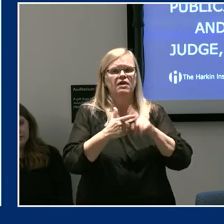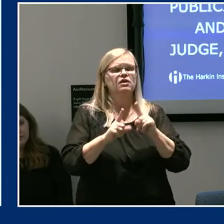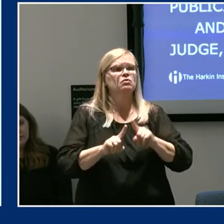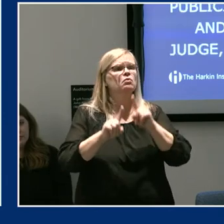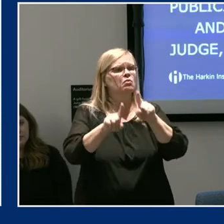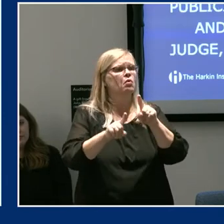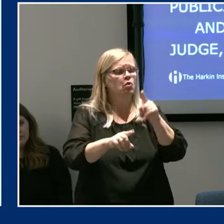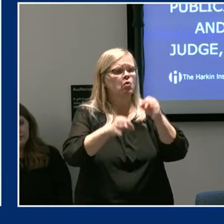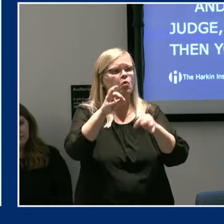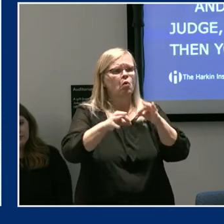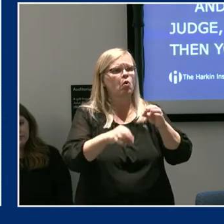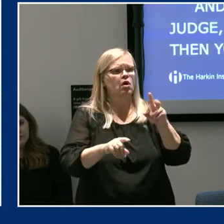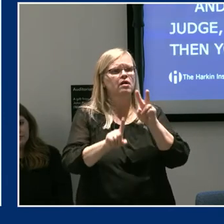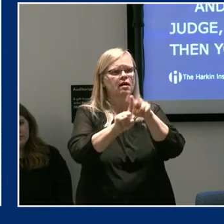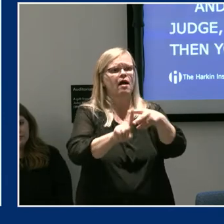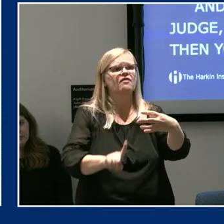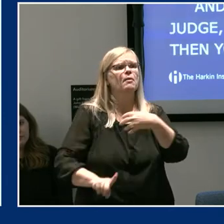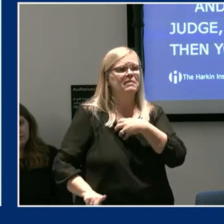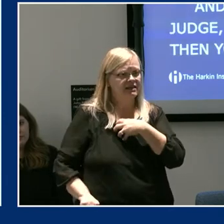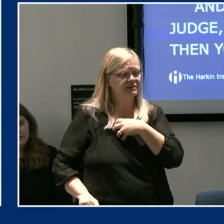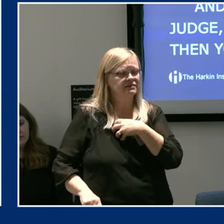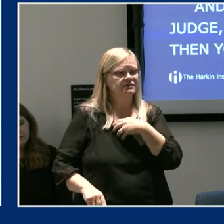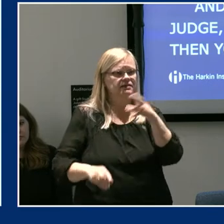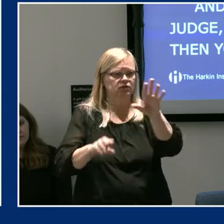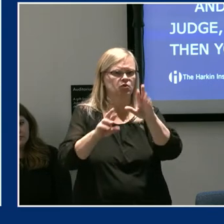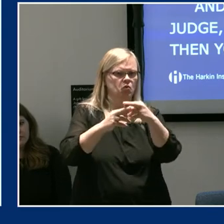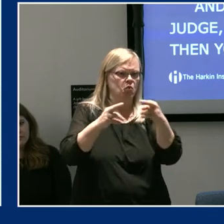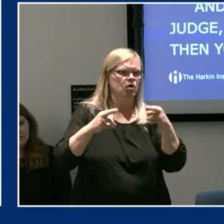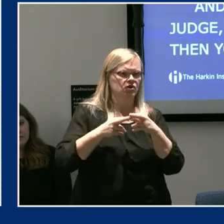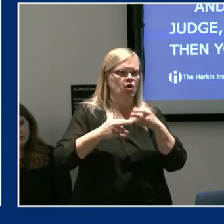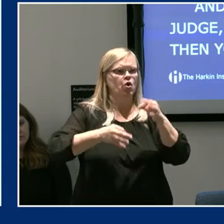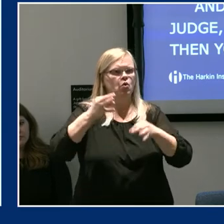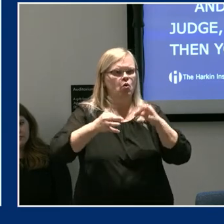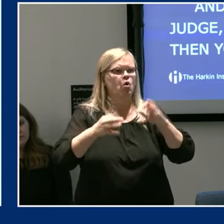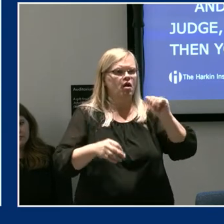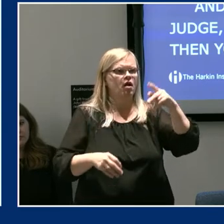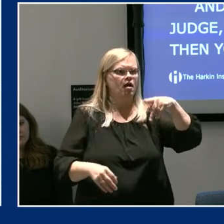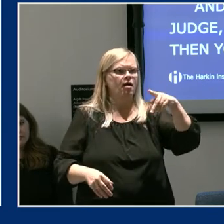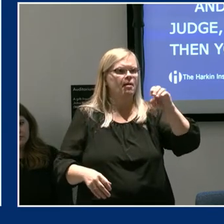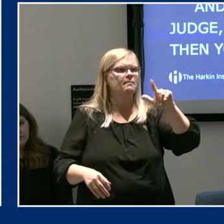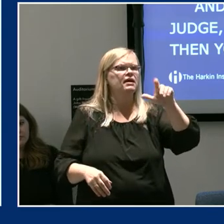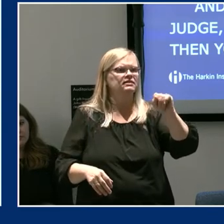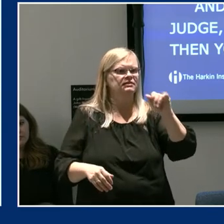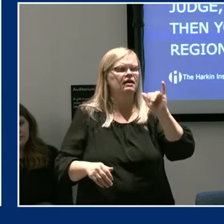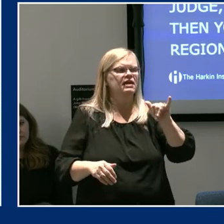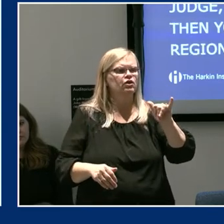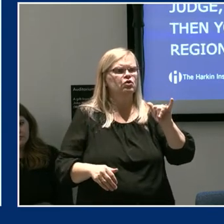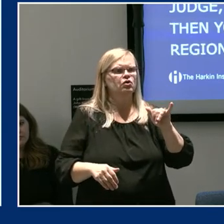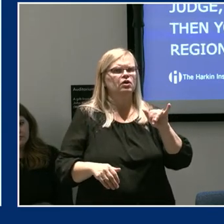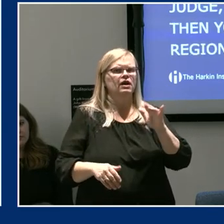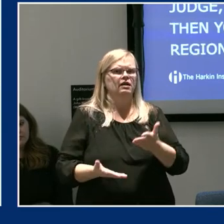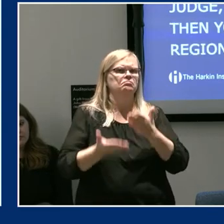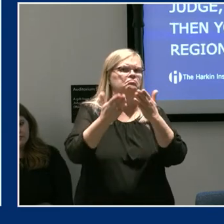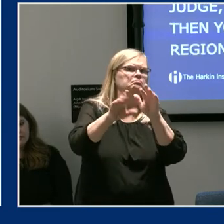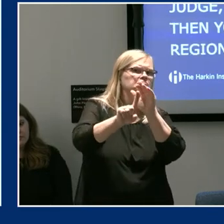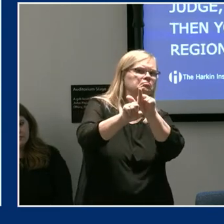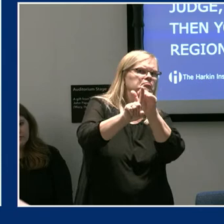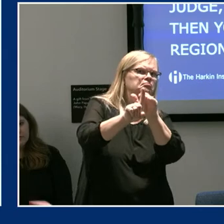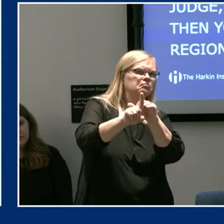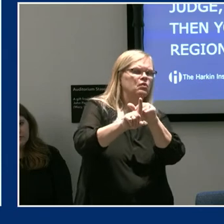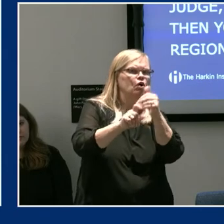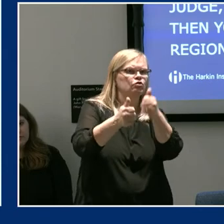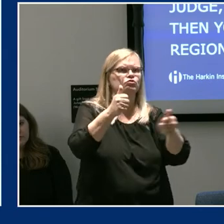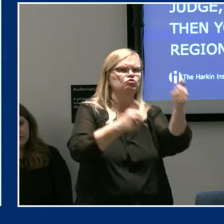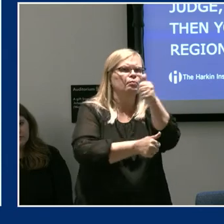your regional Court of Appeals, and then you can petition the Supreme Court